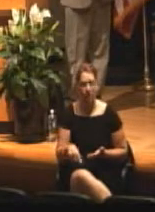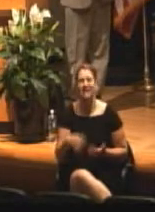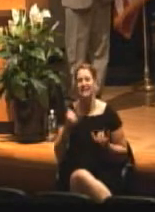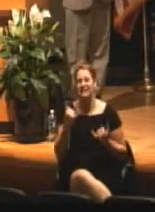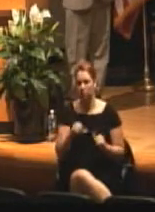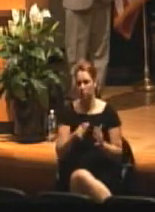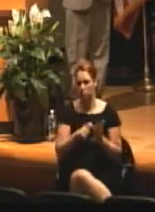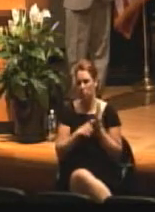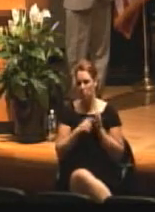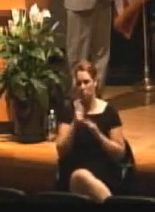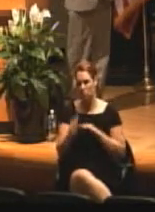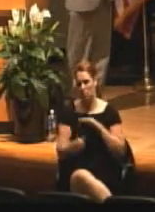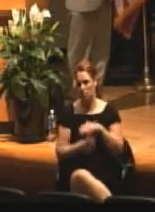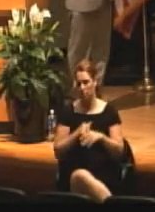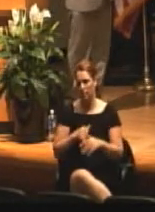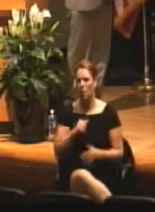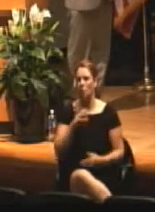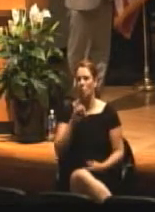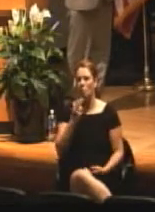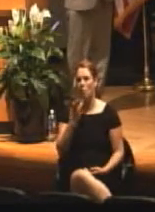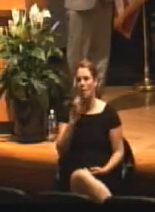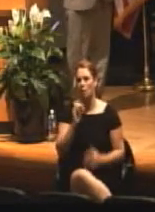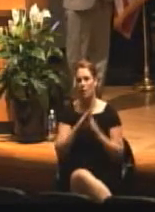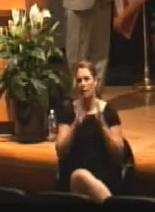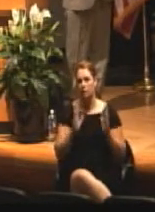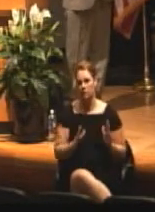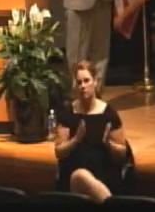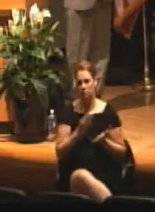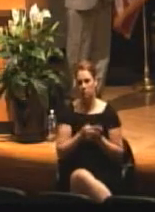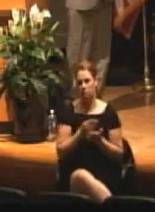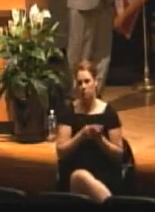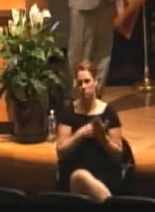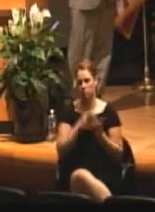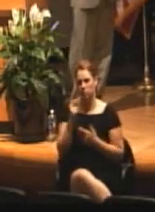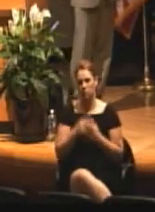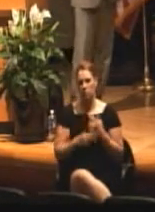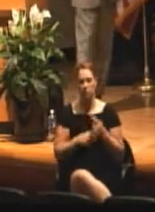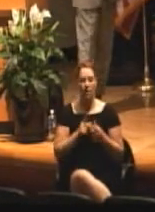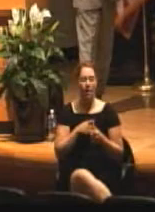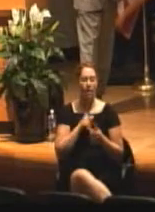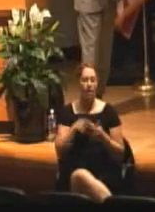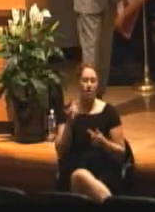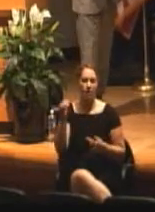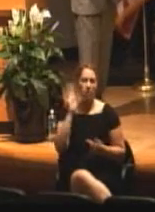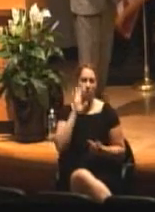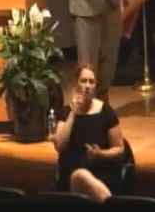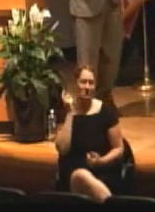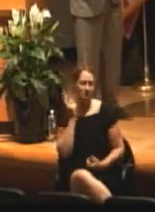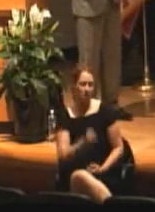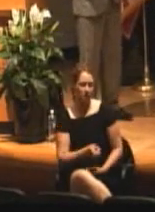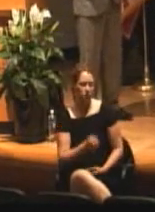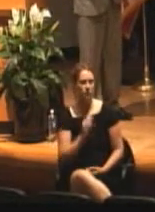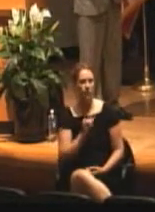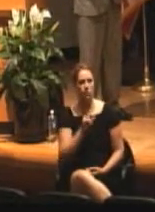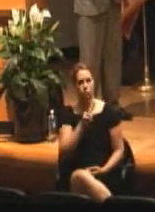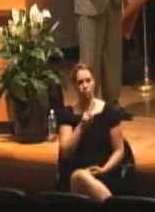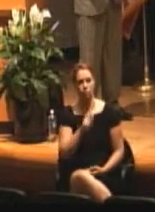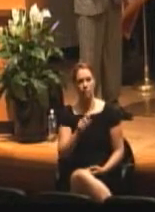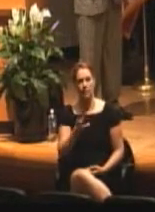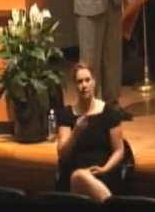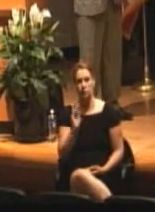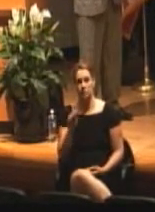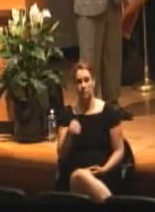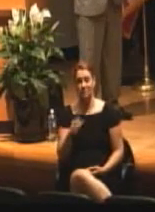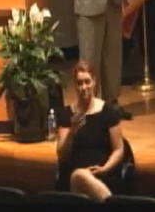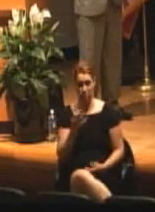Ohio Housing or Bond Money Loan Program, but OFA will then give the borrower that 2.5%. So then you would